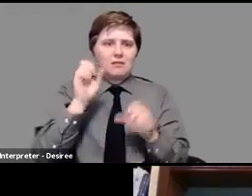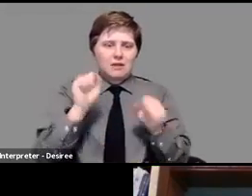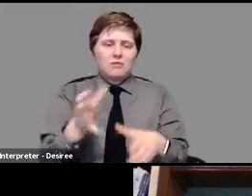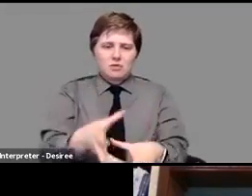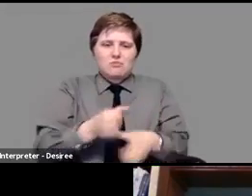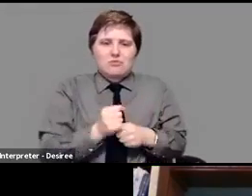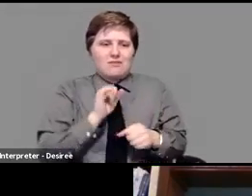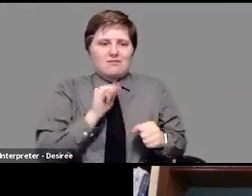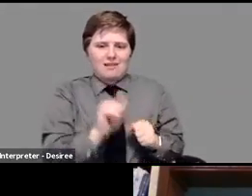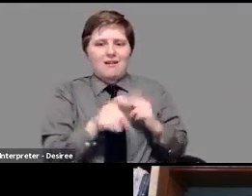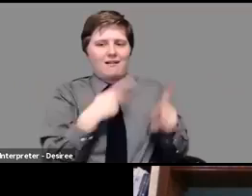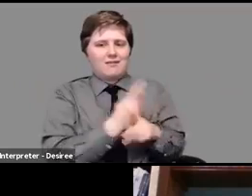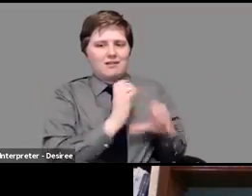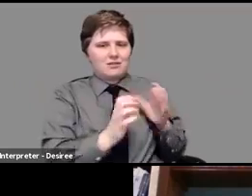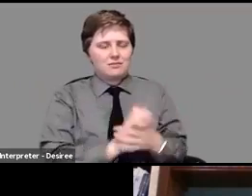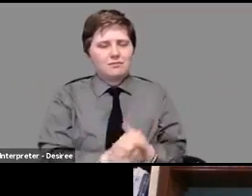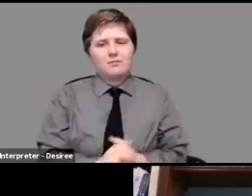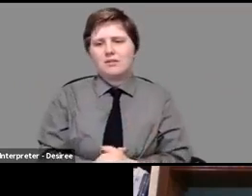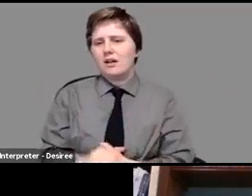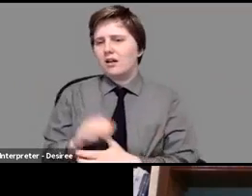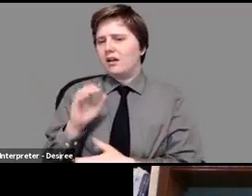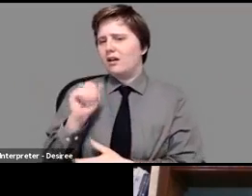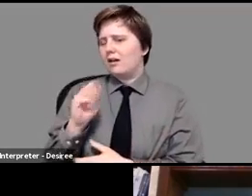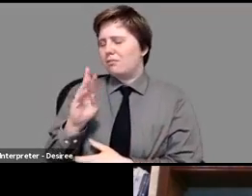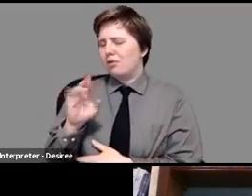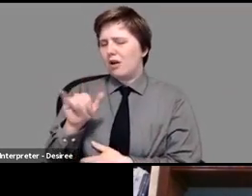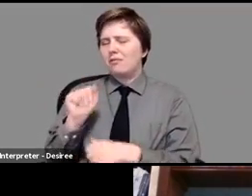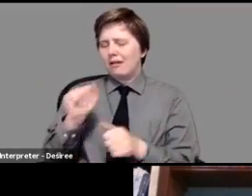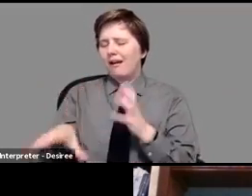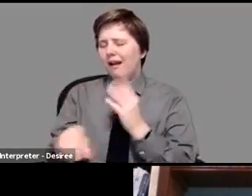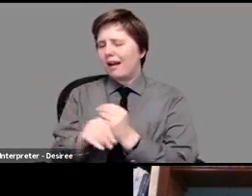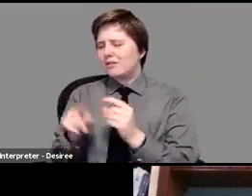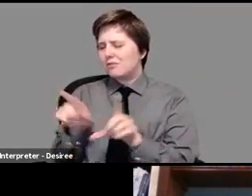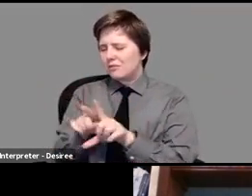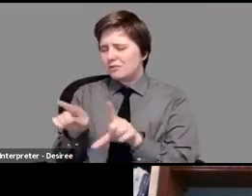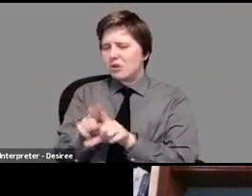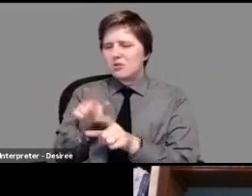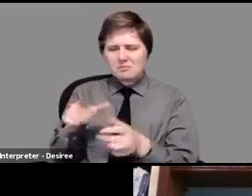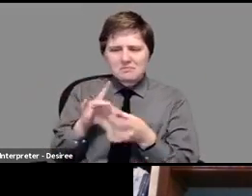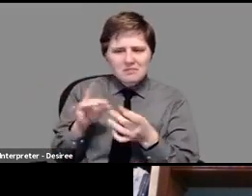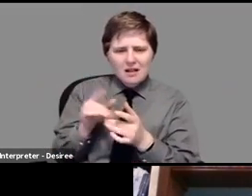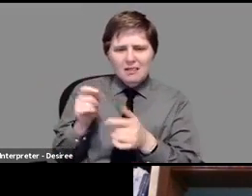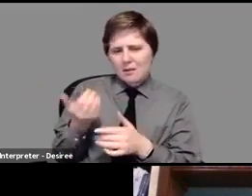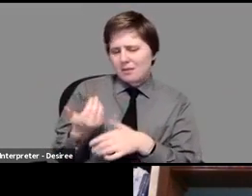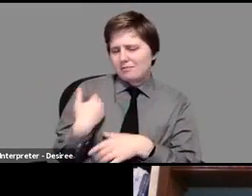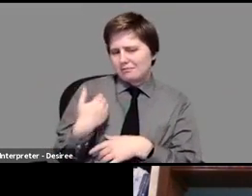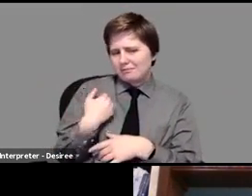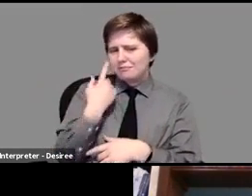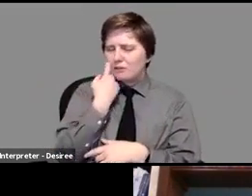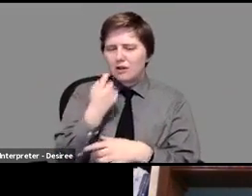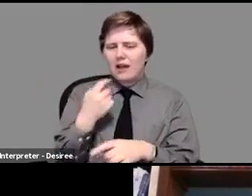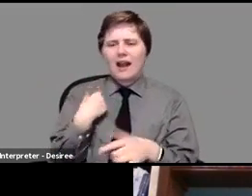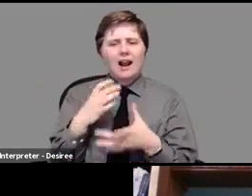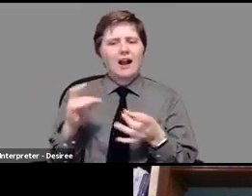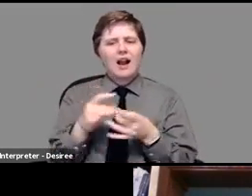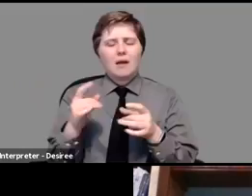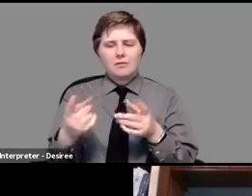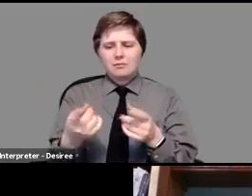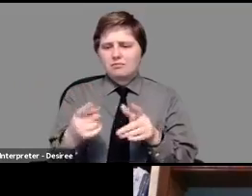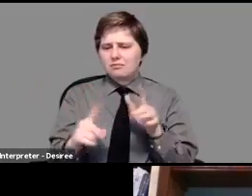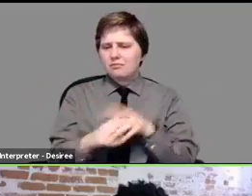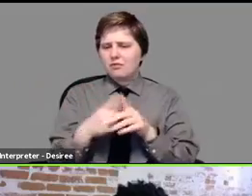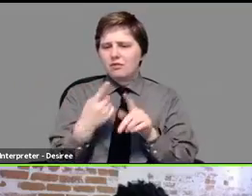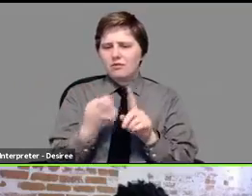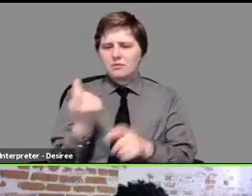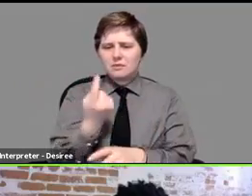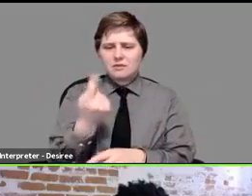I love that. And Bree, I'm going to ask you to chime in on this because you know you alluded to this a minute ago, but there's a comment that came in from Sonia who